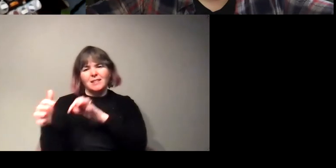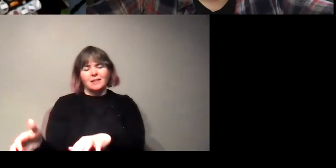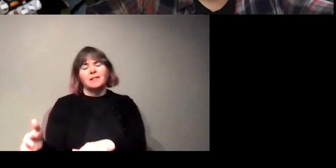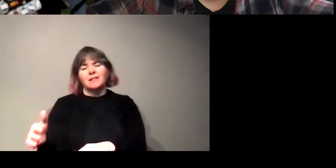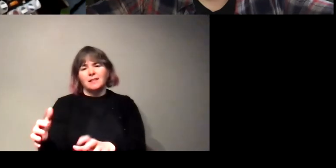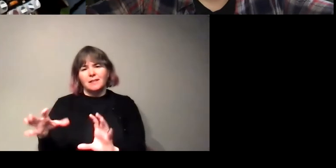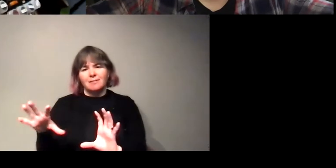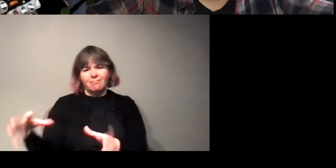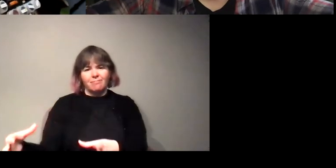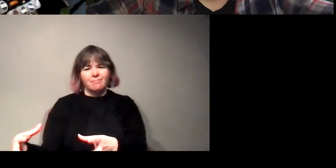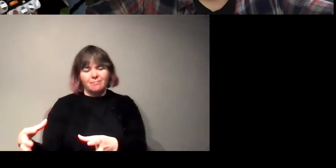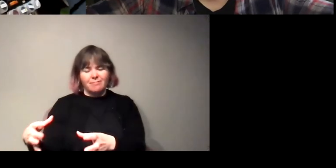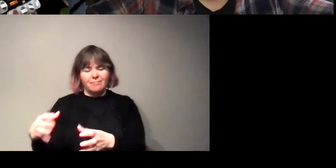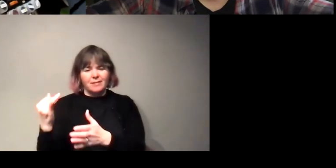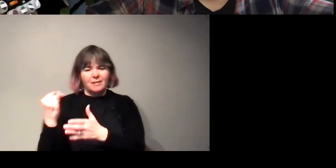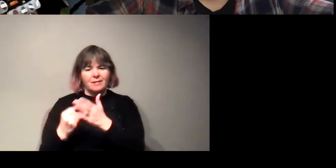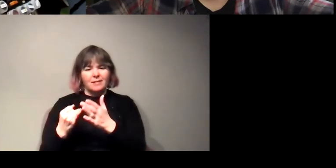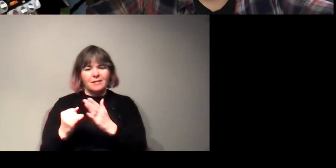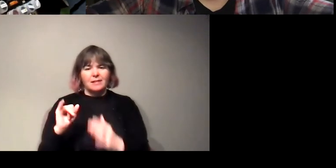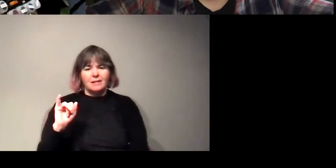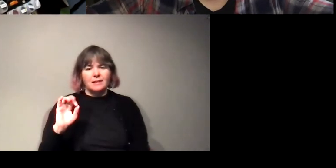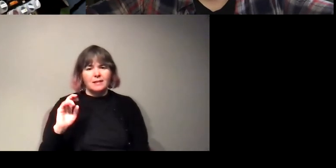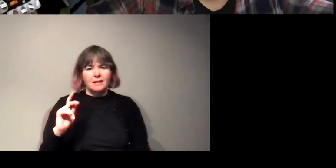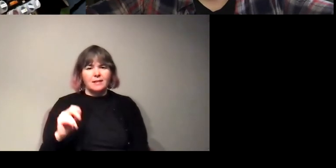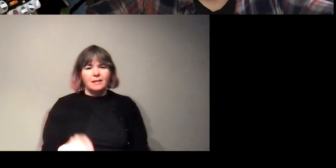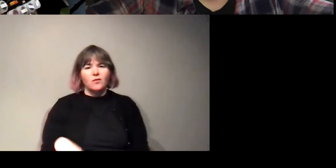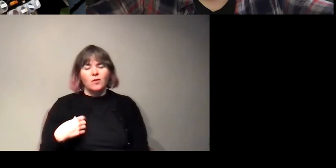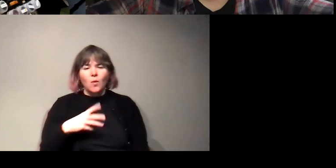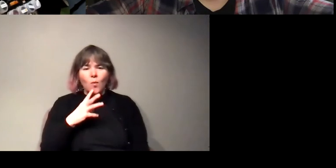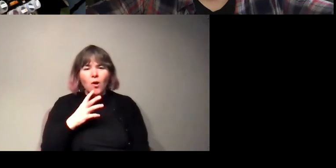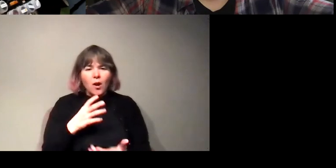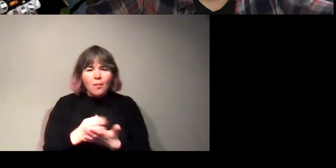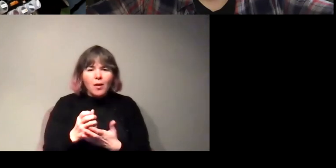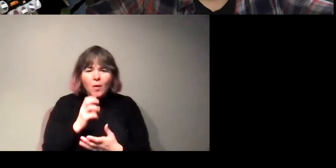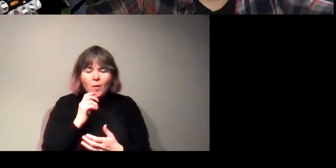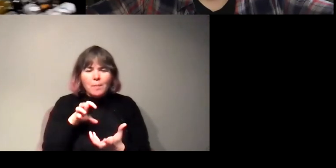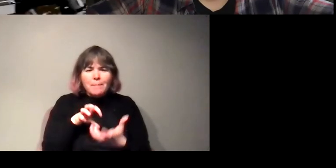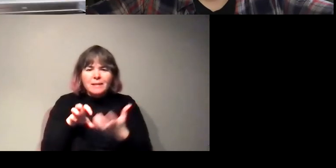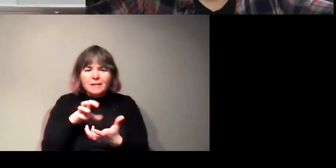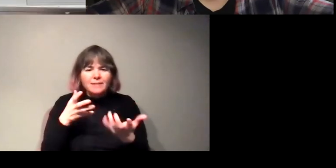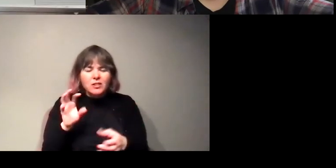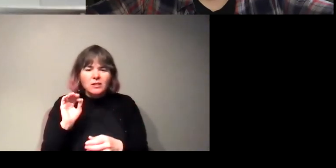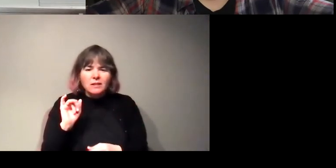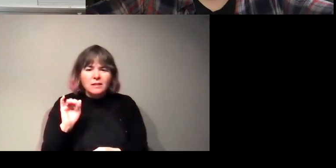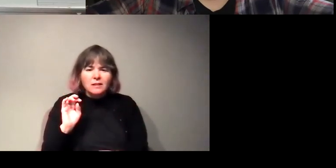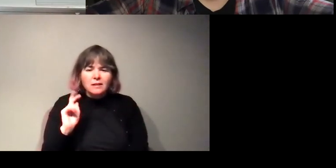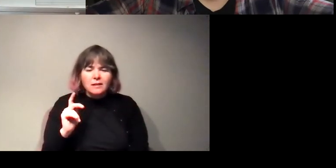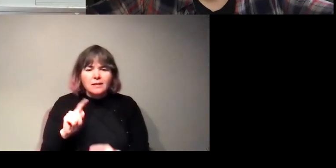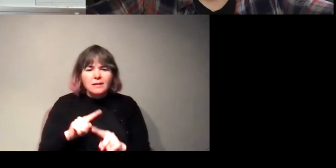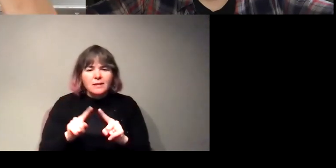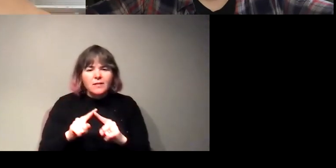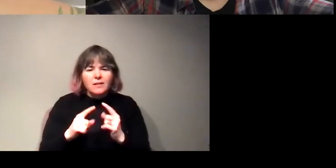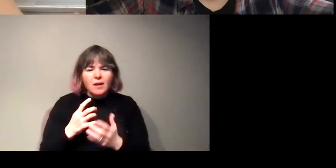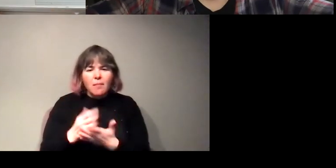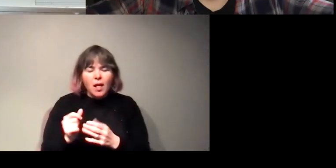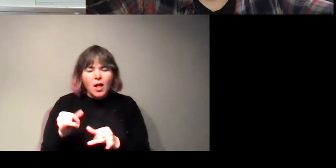little fleet of these Nalgene containers of inks that I have mixed from different bottles of